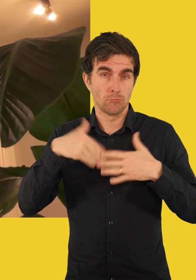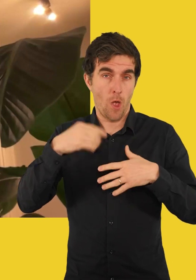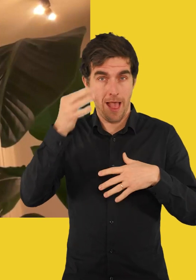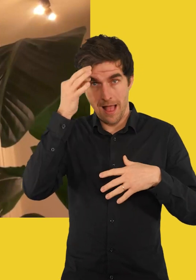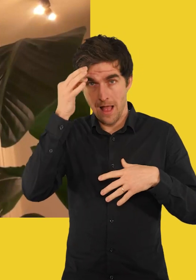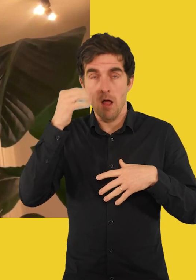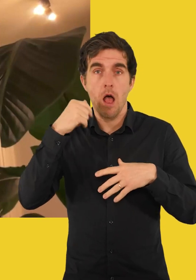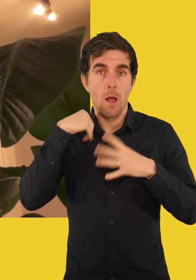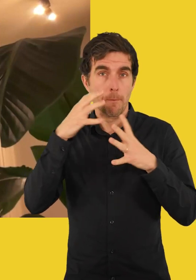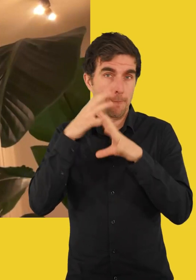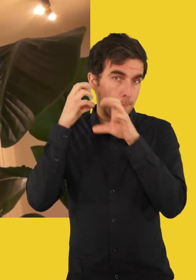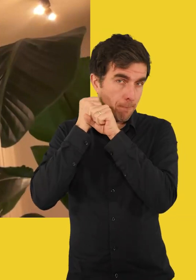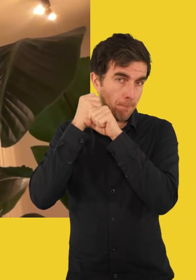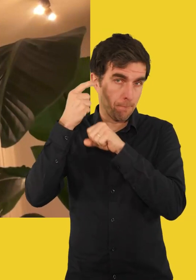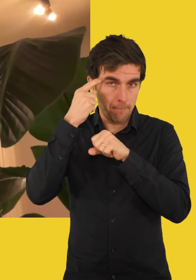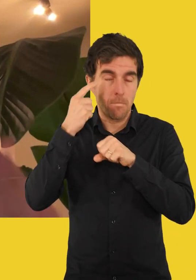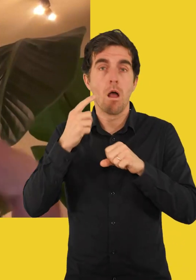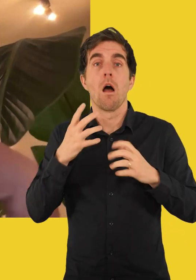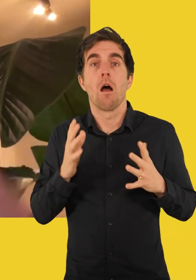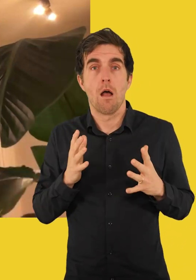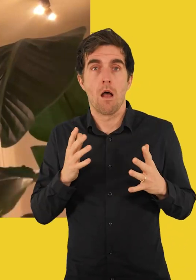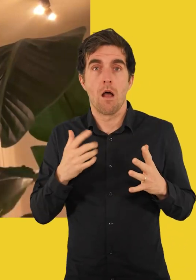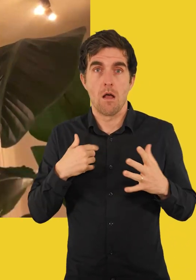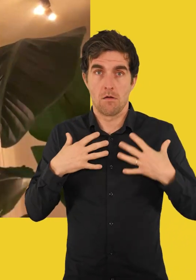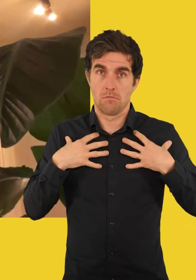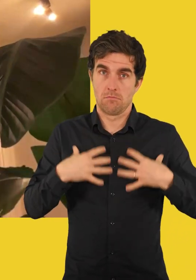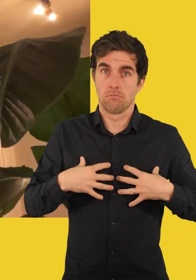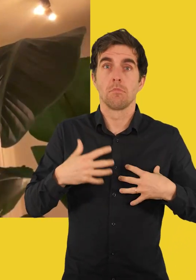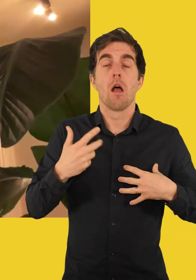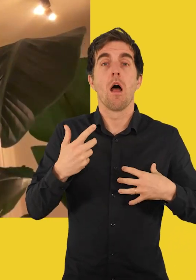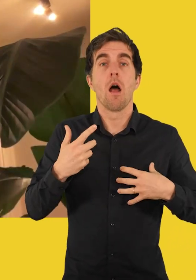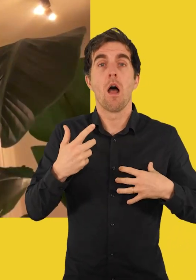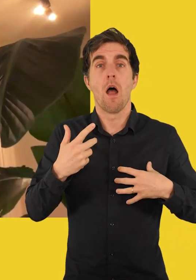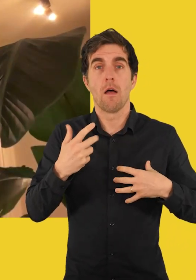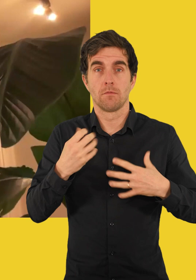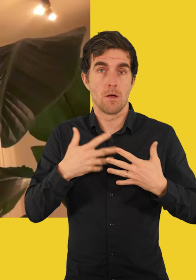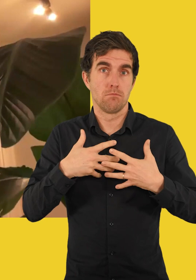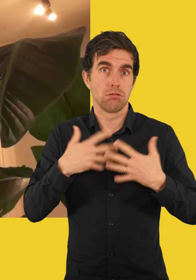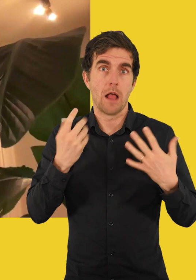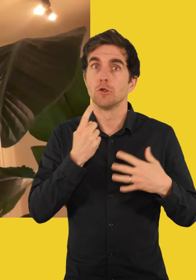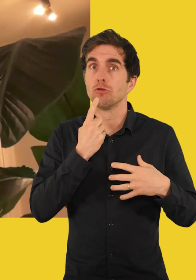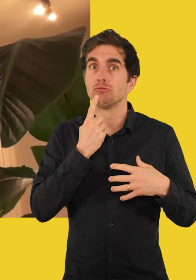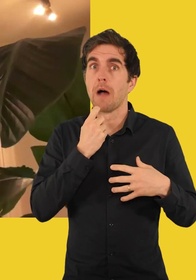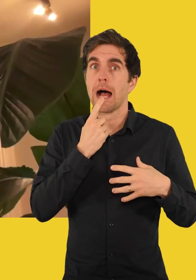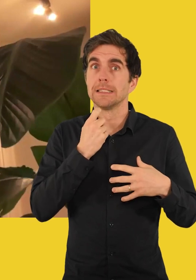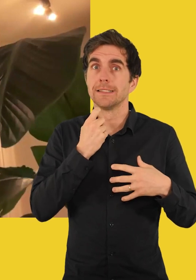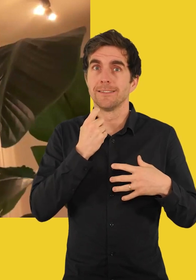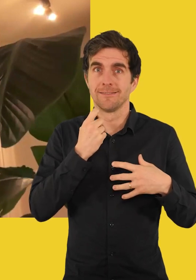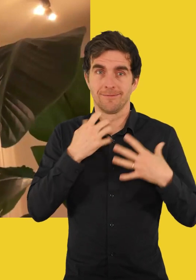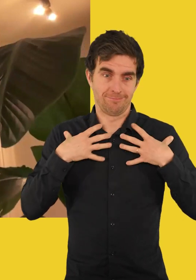have dark hair, which I wear backwards, and which I wear back, and I have on a very bright red